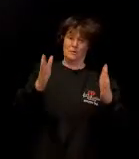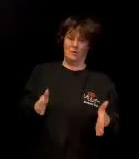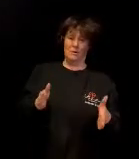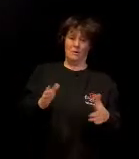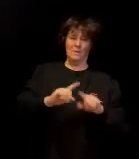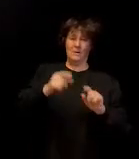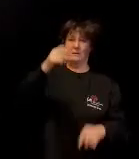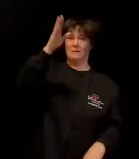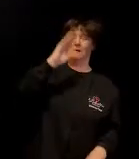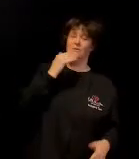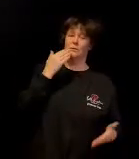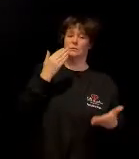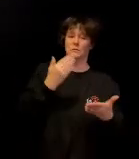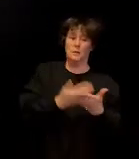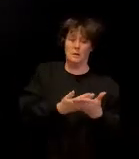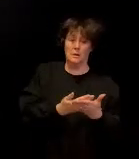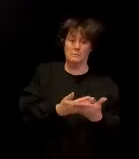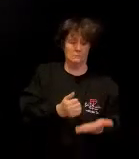Amen.